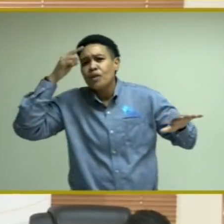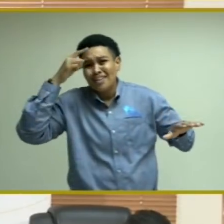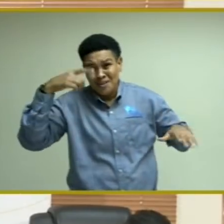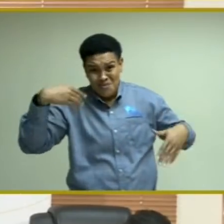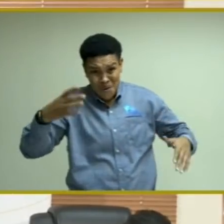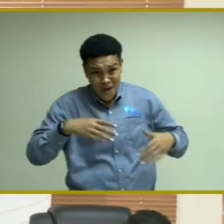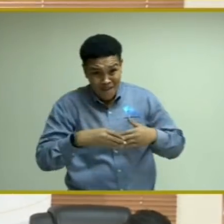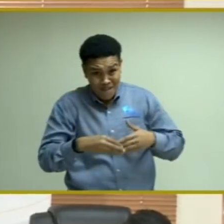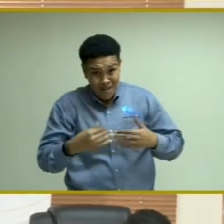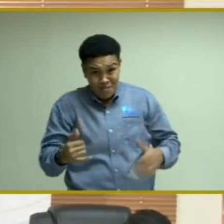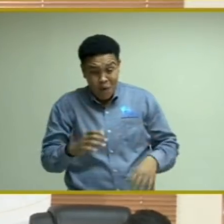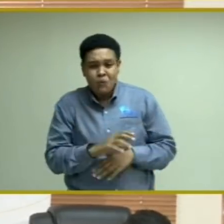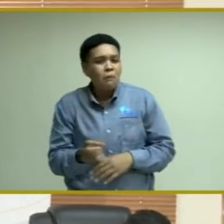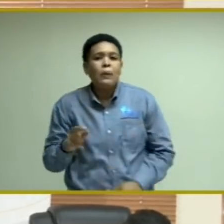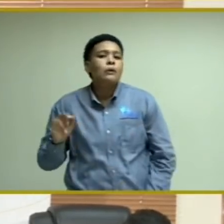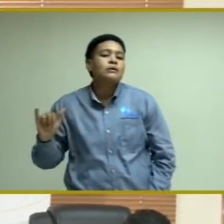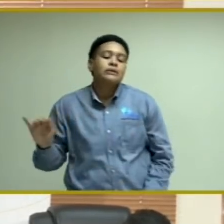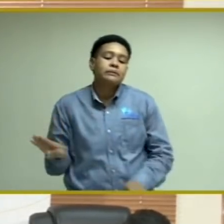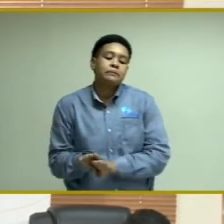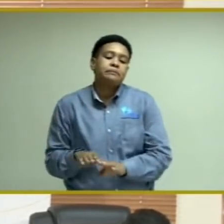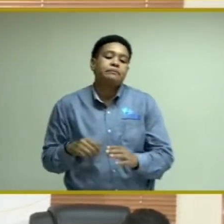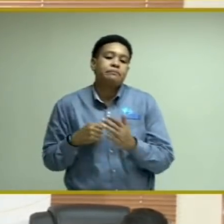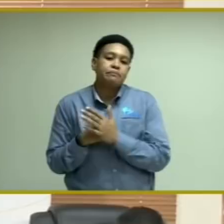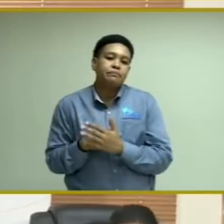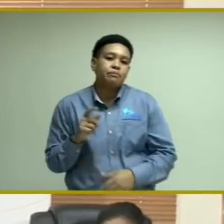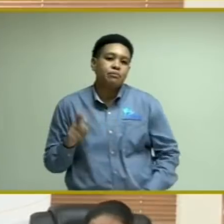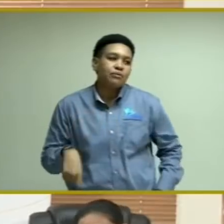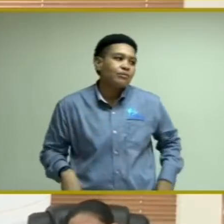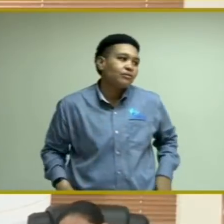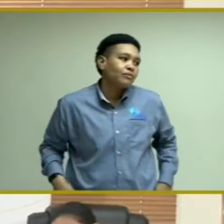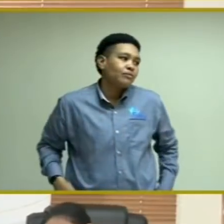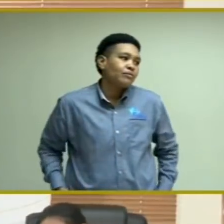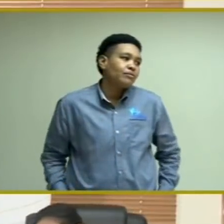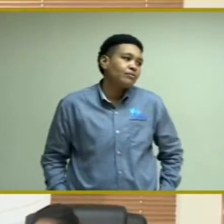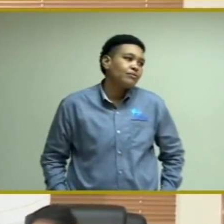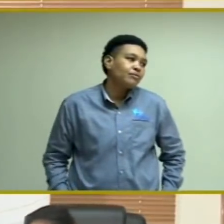heading into Christmas? Thank you.